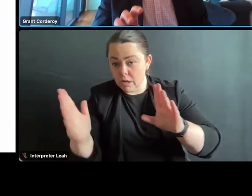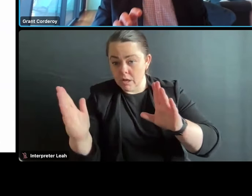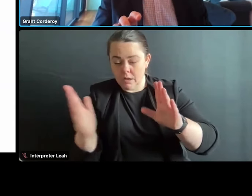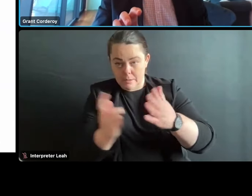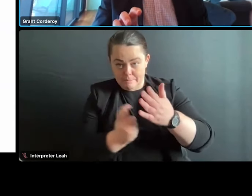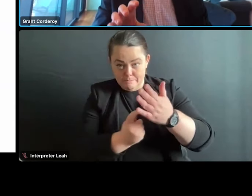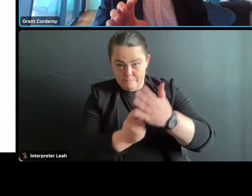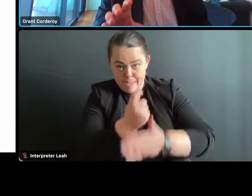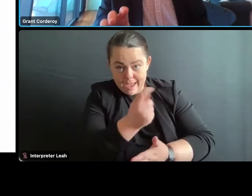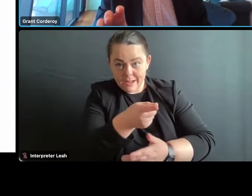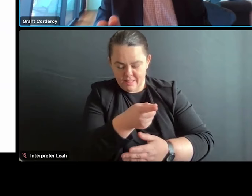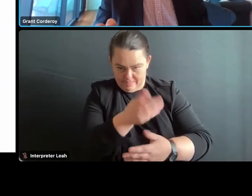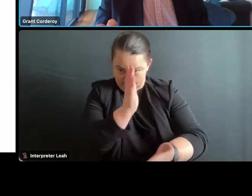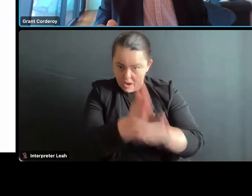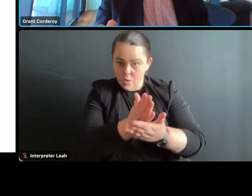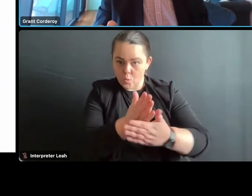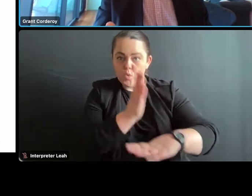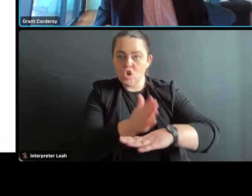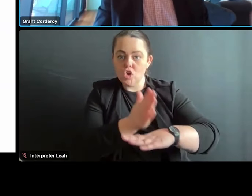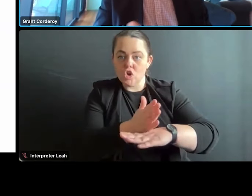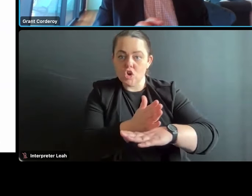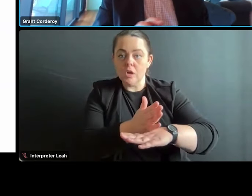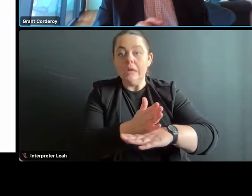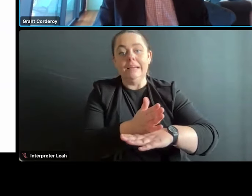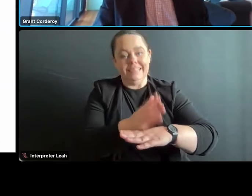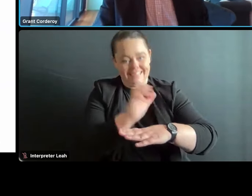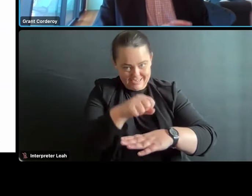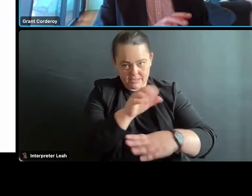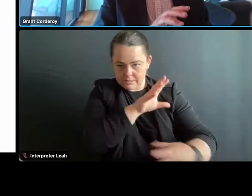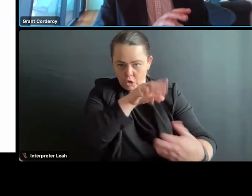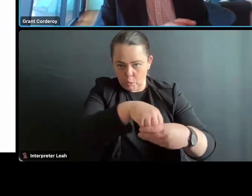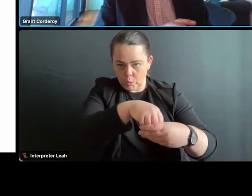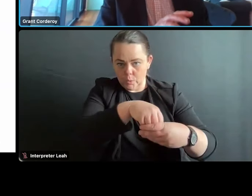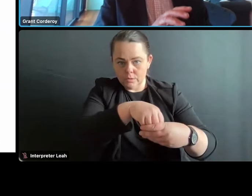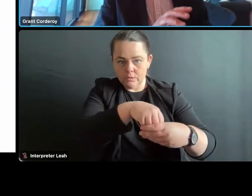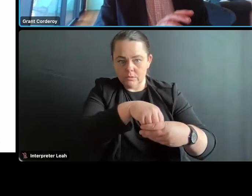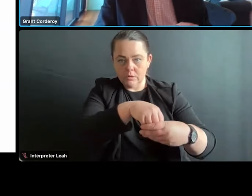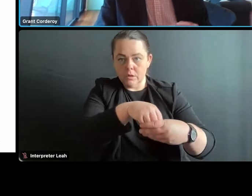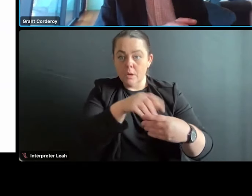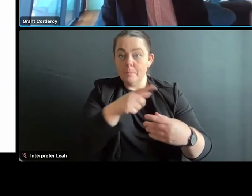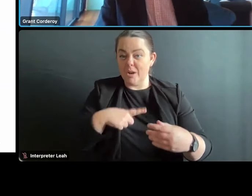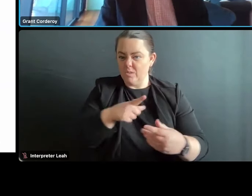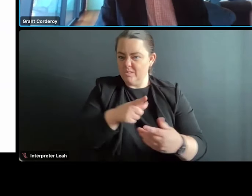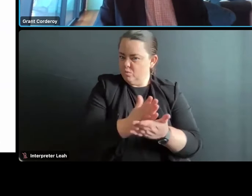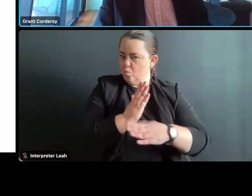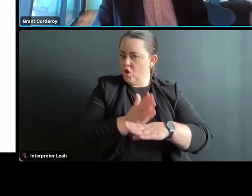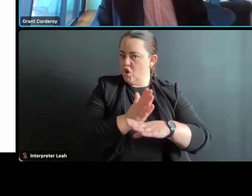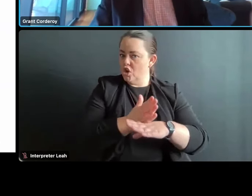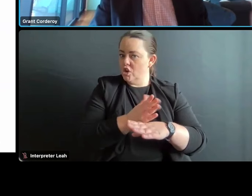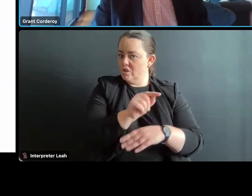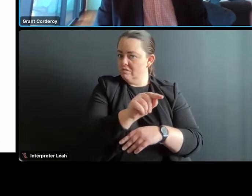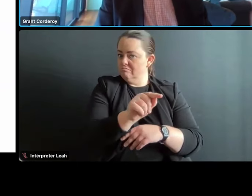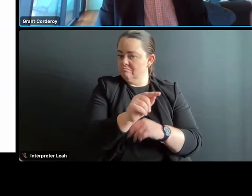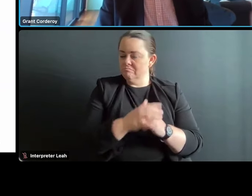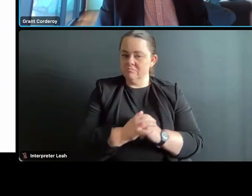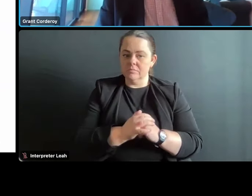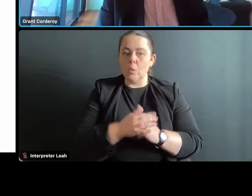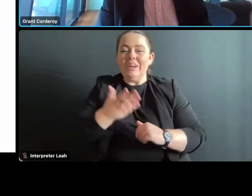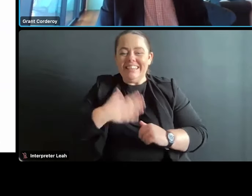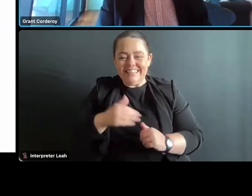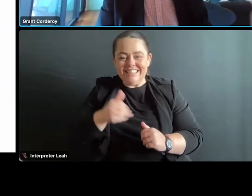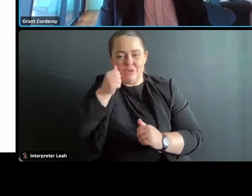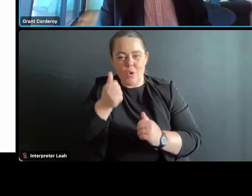the distinction between hours worked and hours paid. And we need to know what the hours worked are when we're looking at